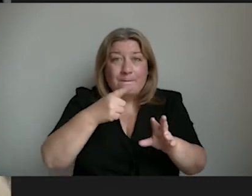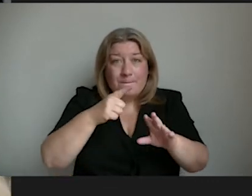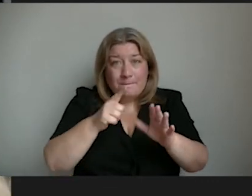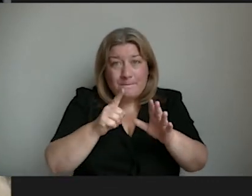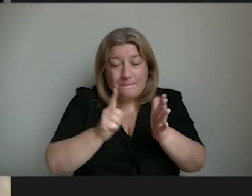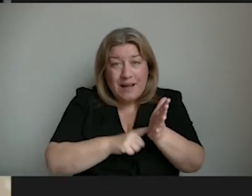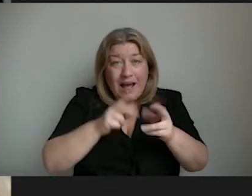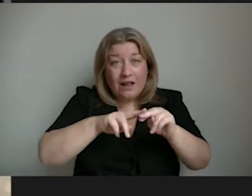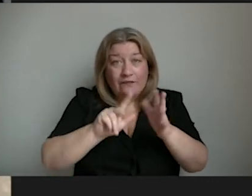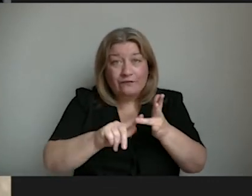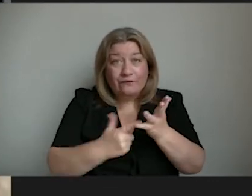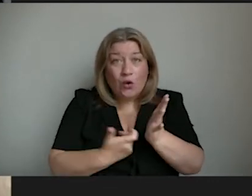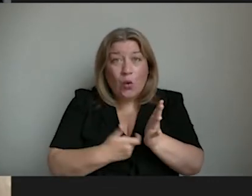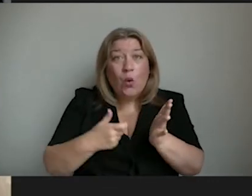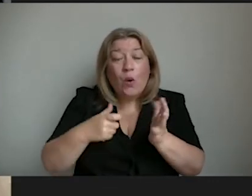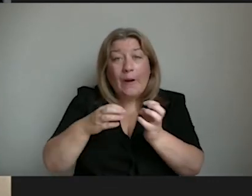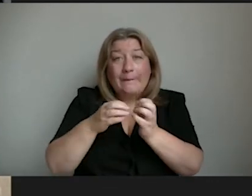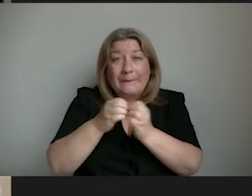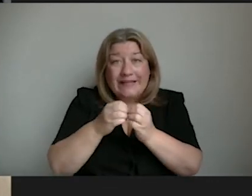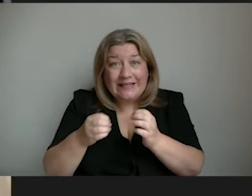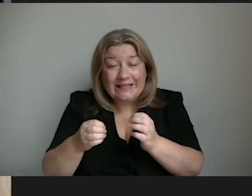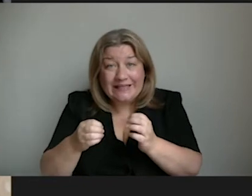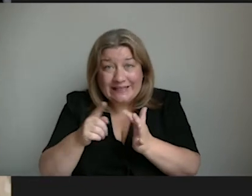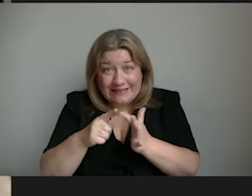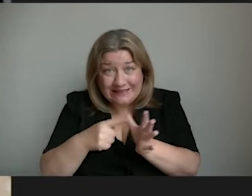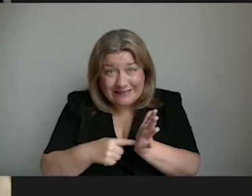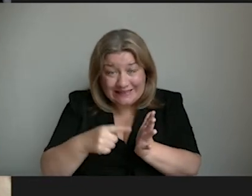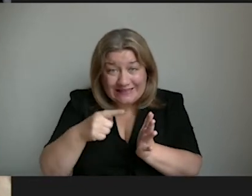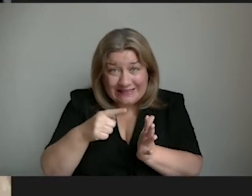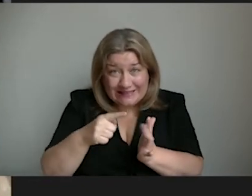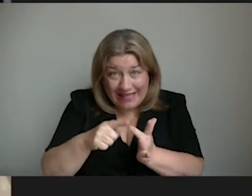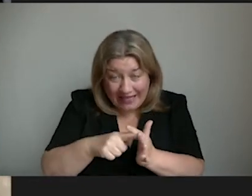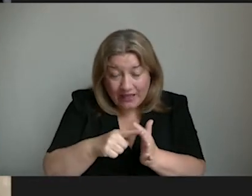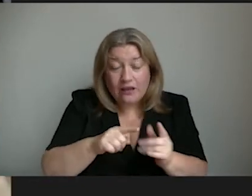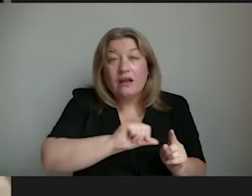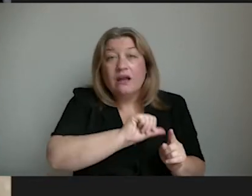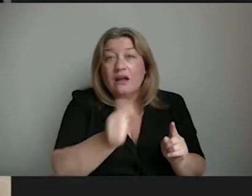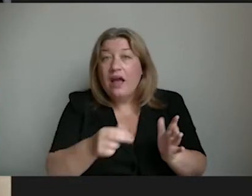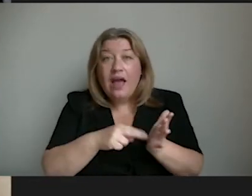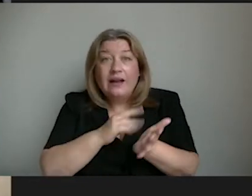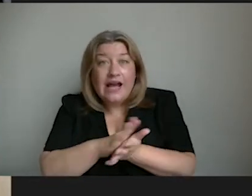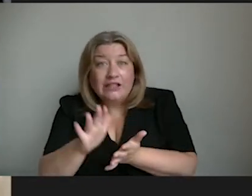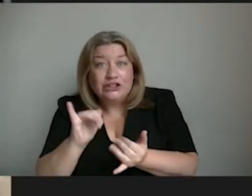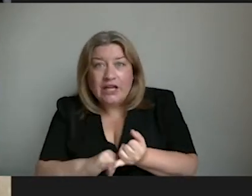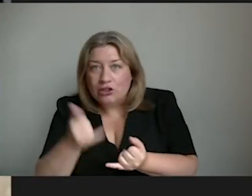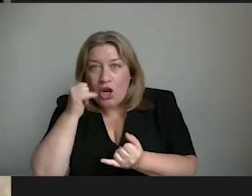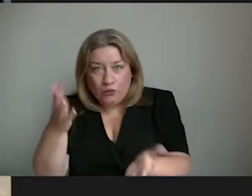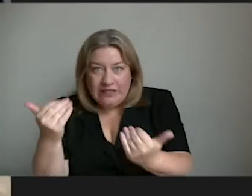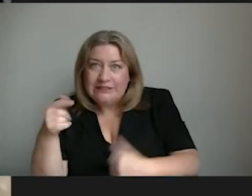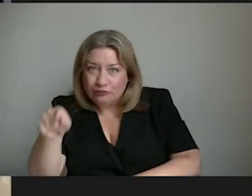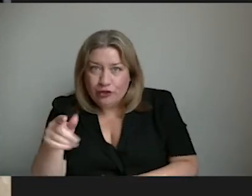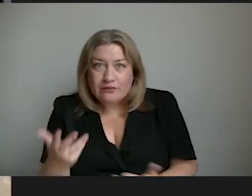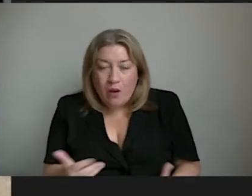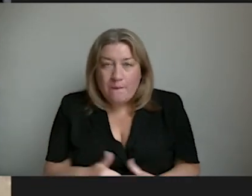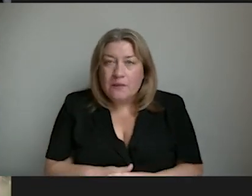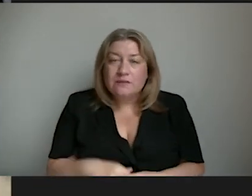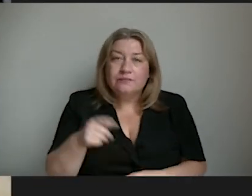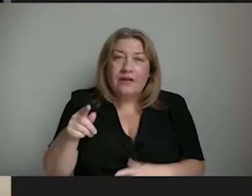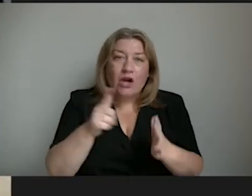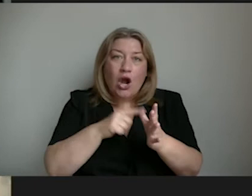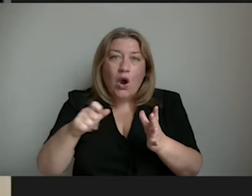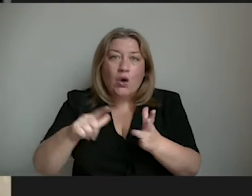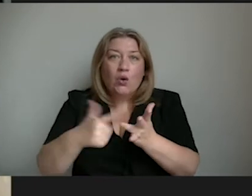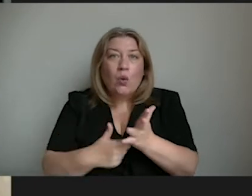got Balfour Beatty, we've got the NHS trusts as well, which obviously are desperate for people at the moment. We've